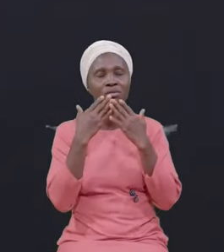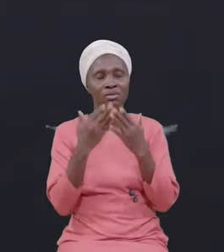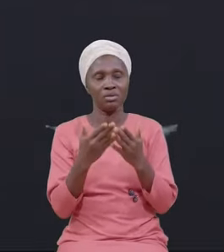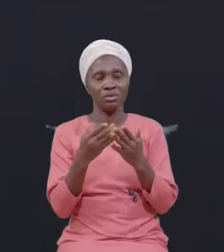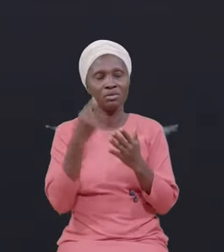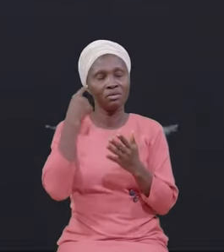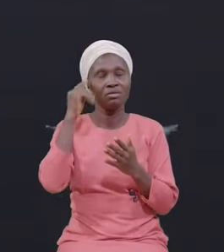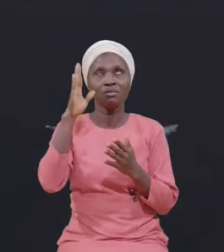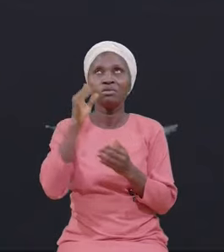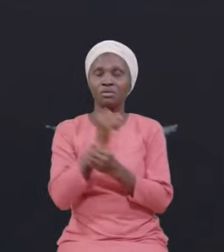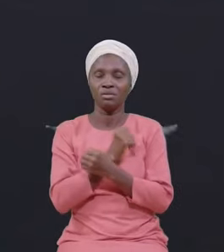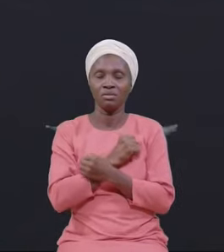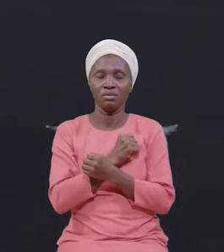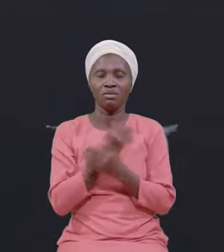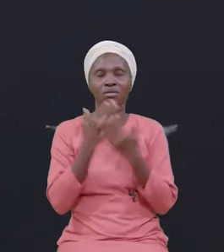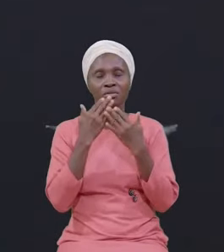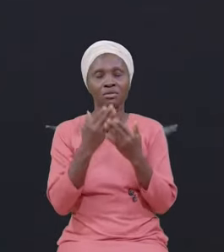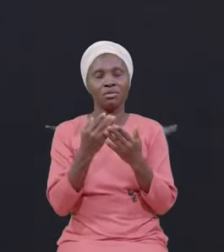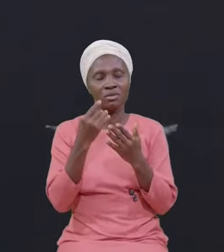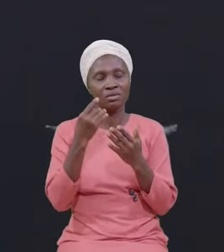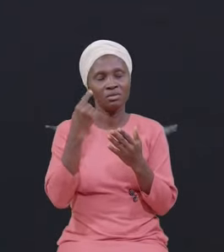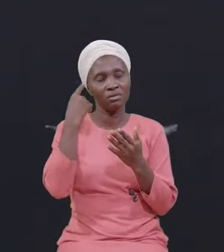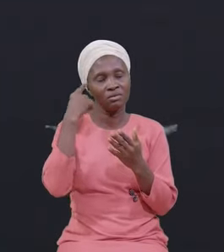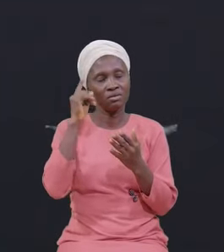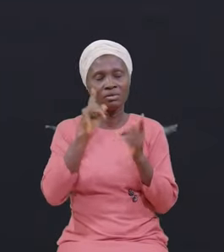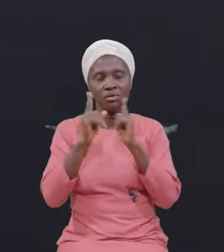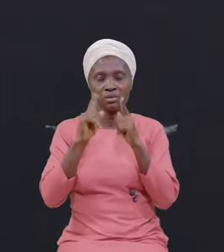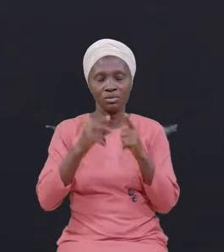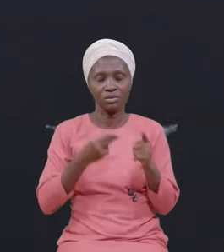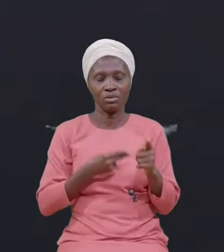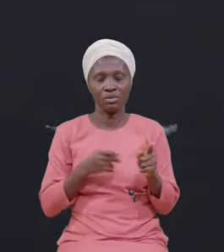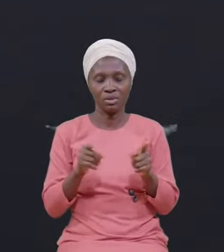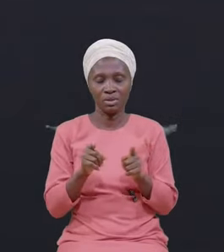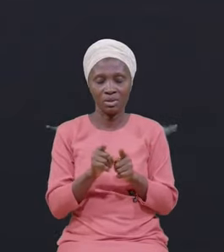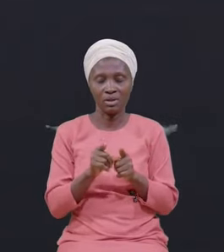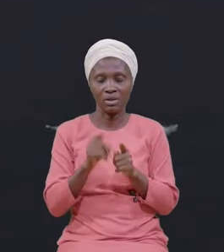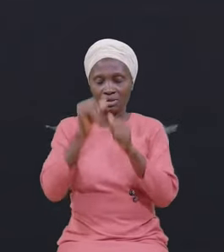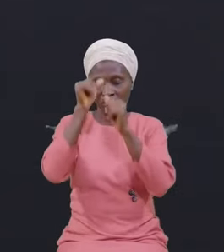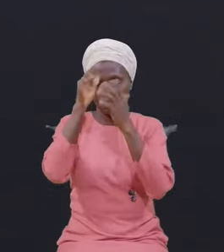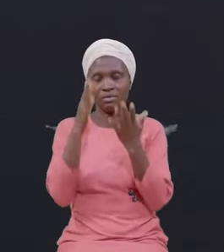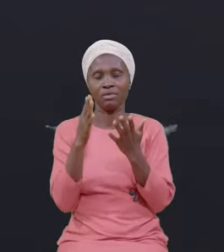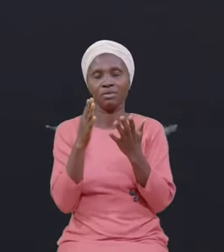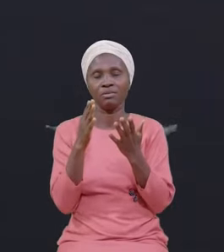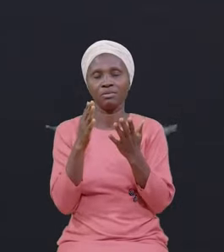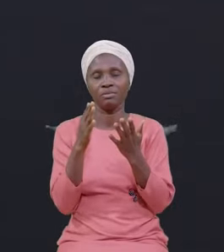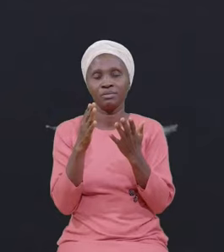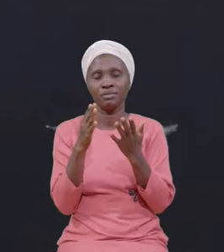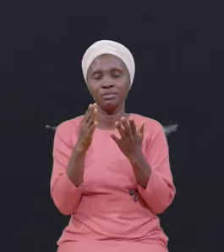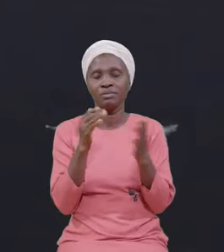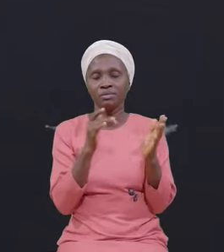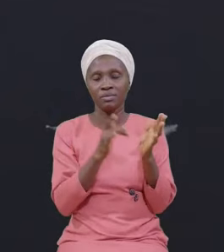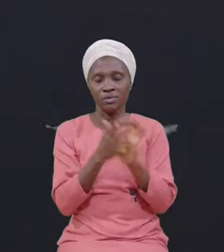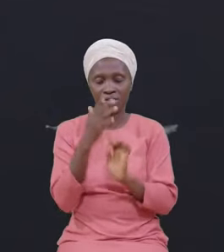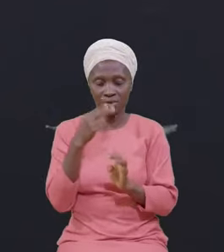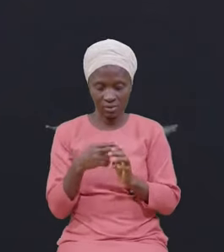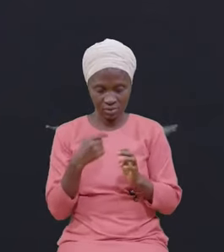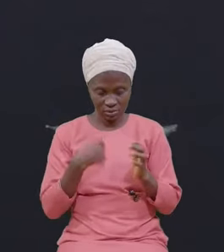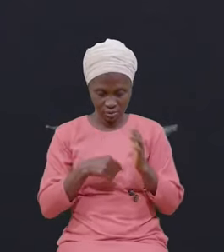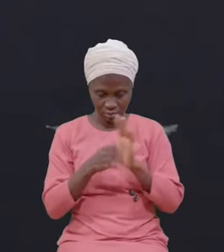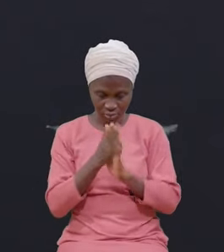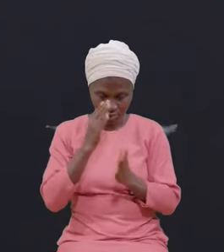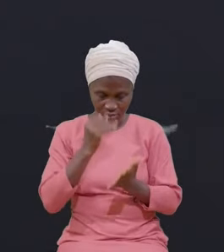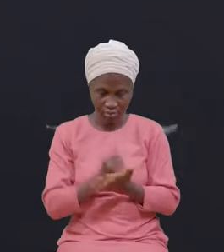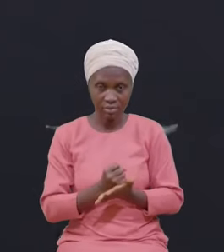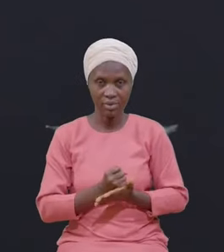a father we speak to his children in Jesus name we pray